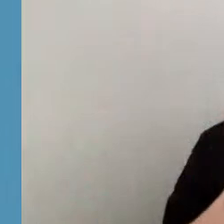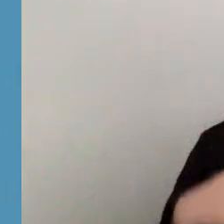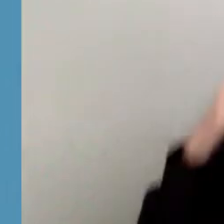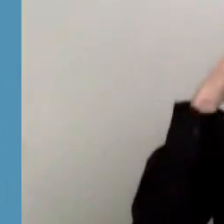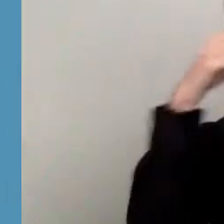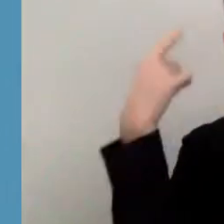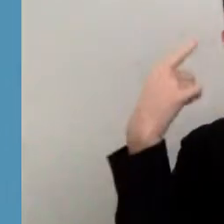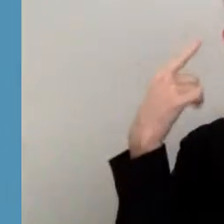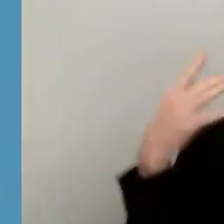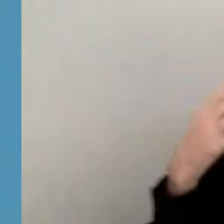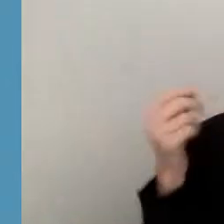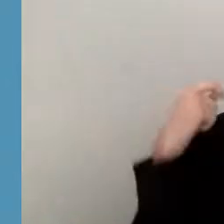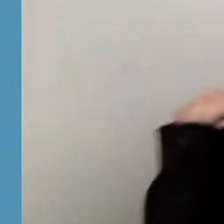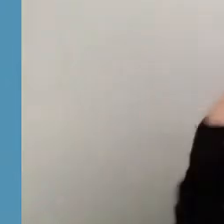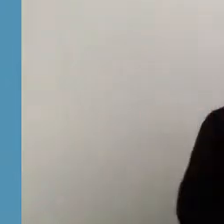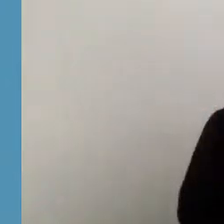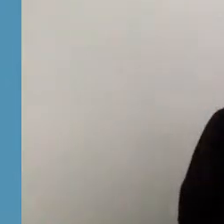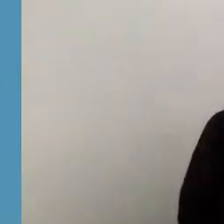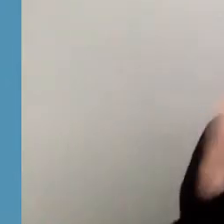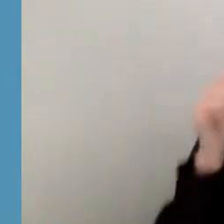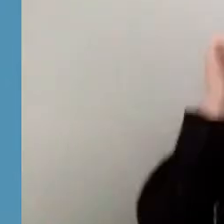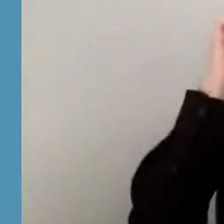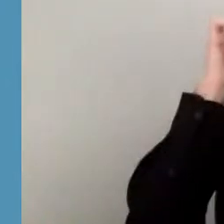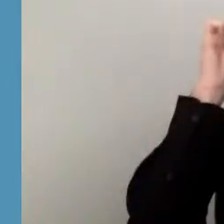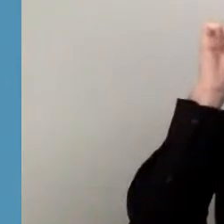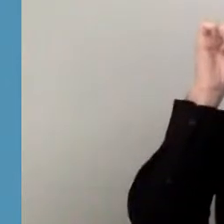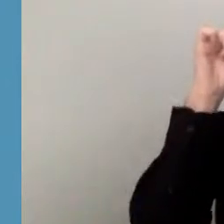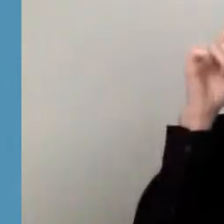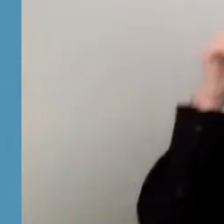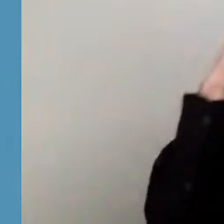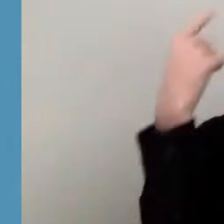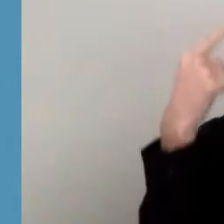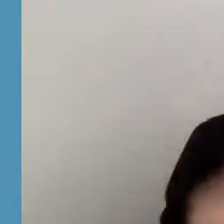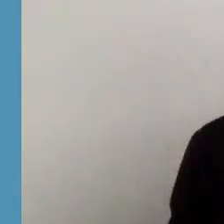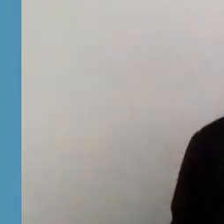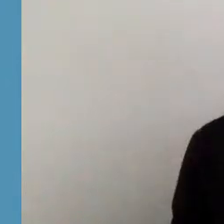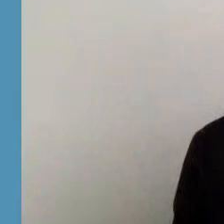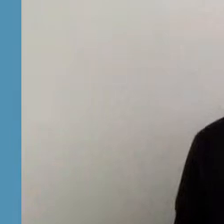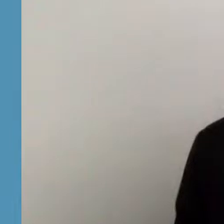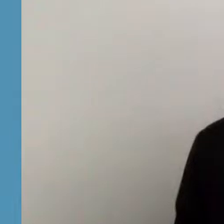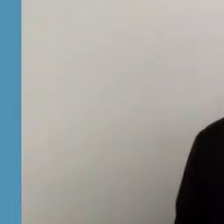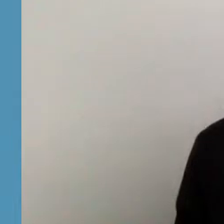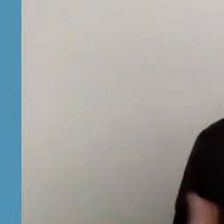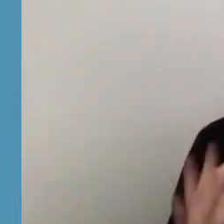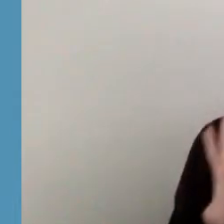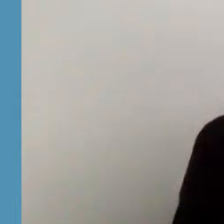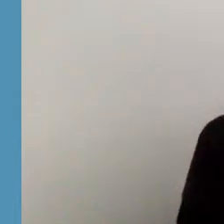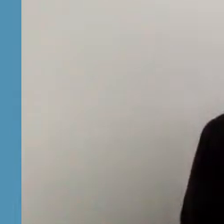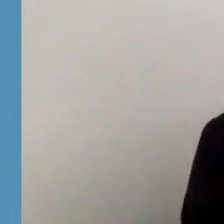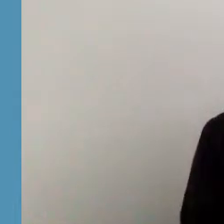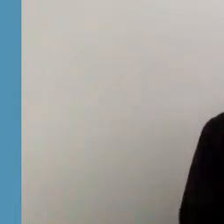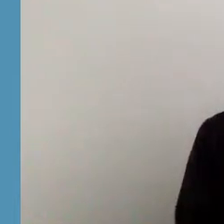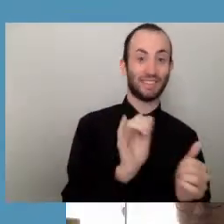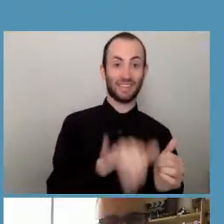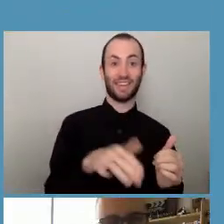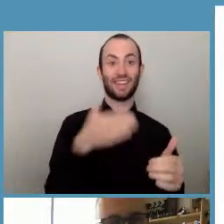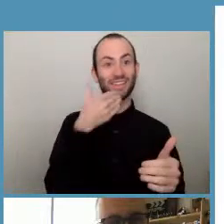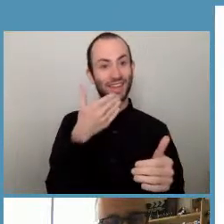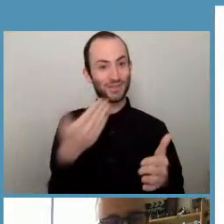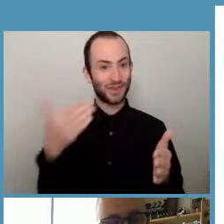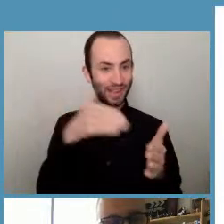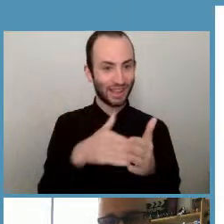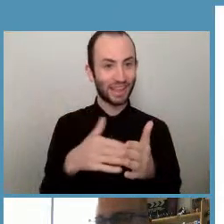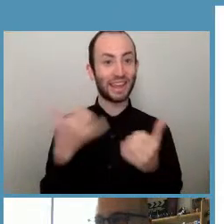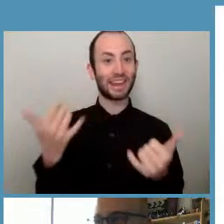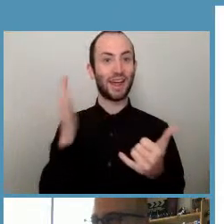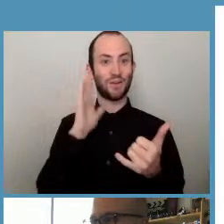hoodie, and black plastic framed glasses. And with that, thanks again. And let's get into our deck because